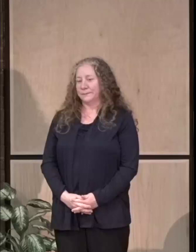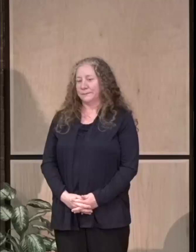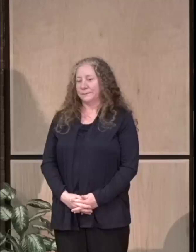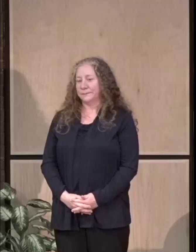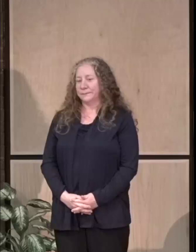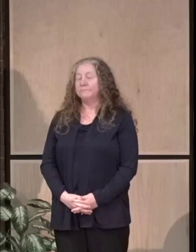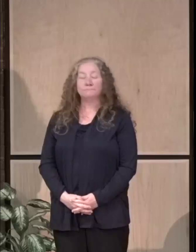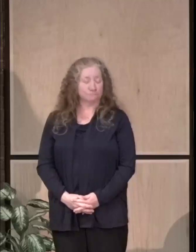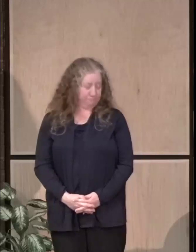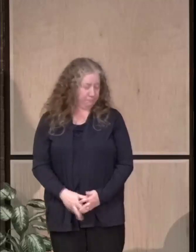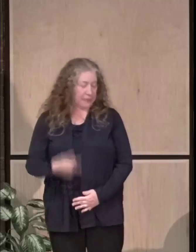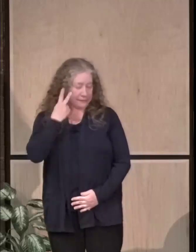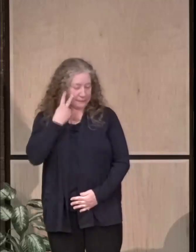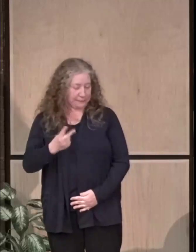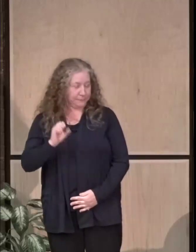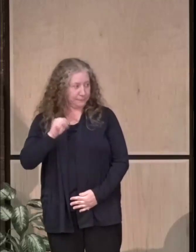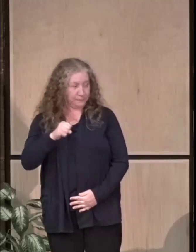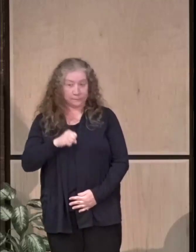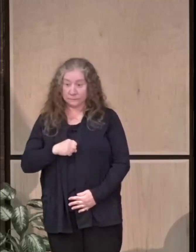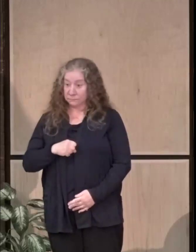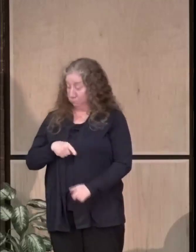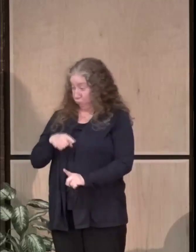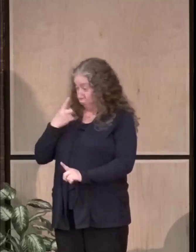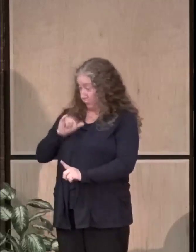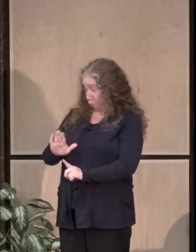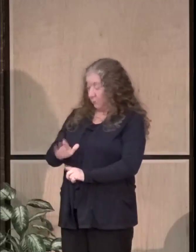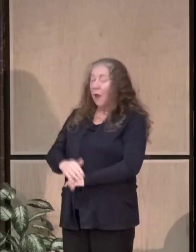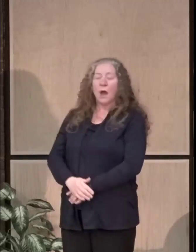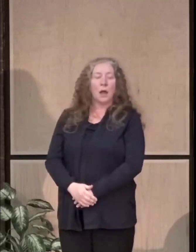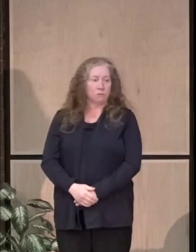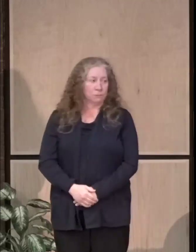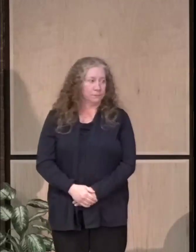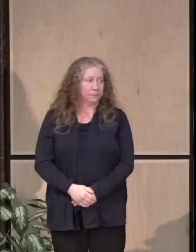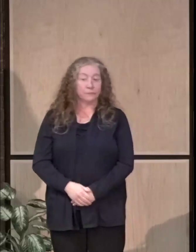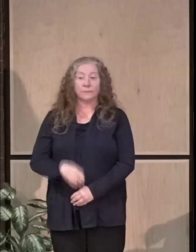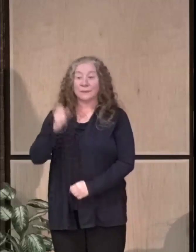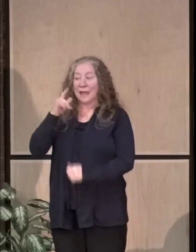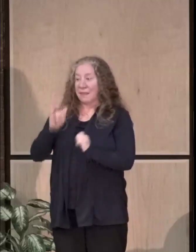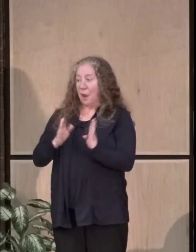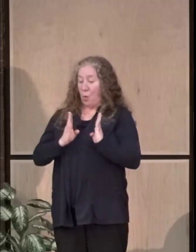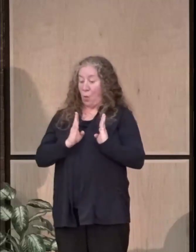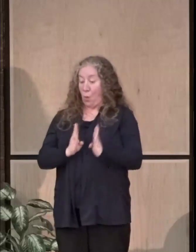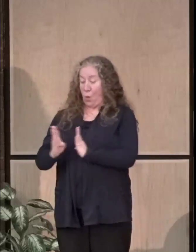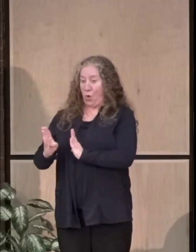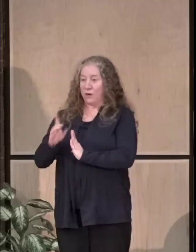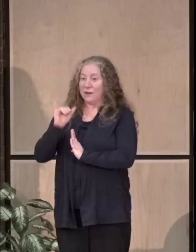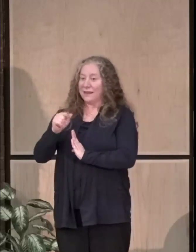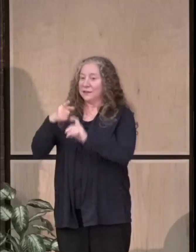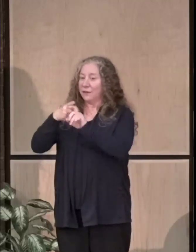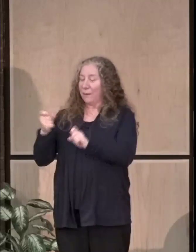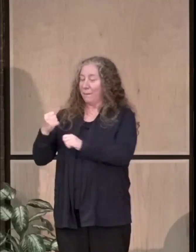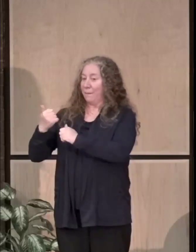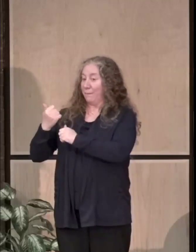Yep. Do you recognize that? Yeah, it's my text message. Now, this is in the same order that we received them from the Army.